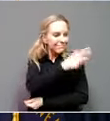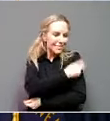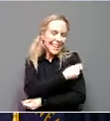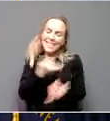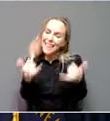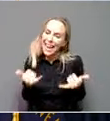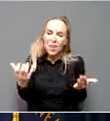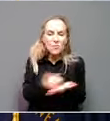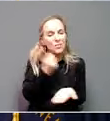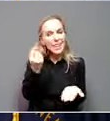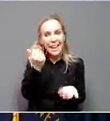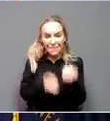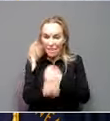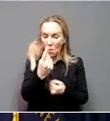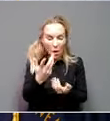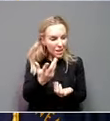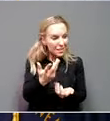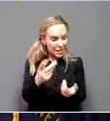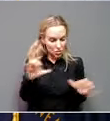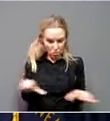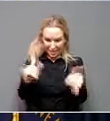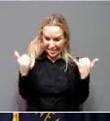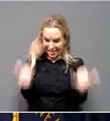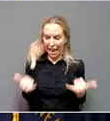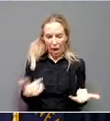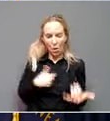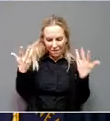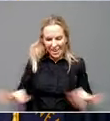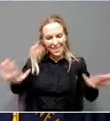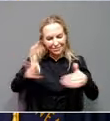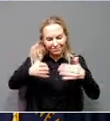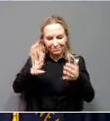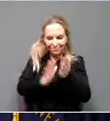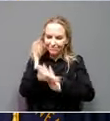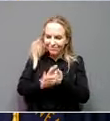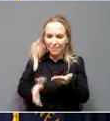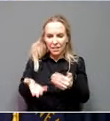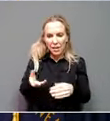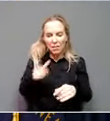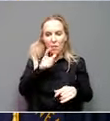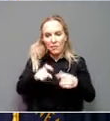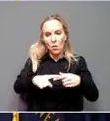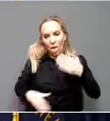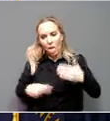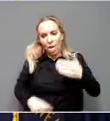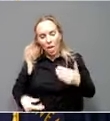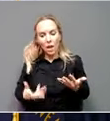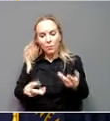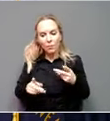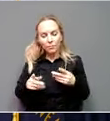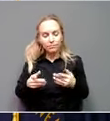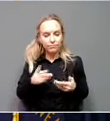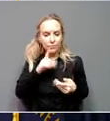now, we'd be done in the United States other than boosters. Sarah Ladd from the Courier-Journal.